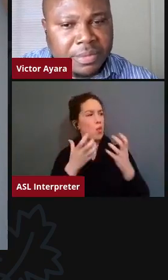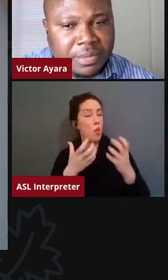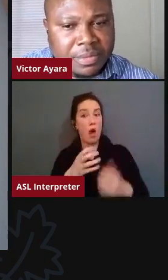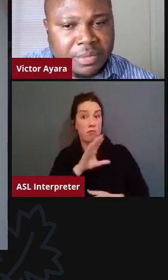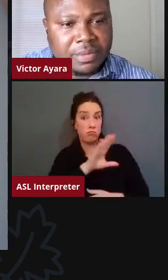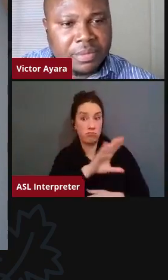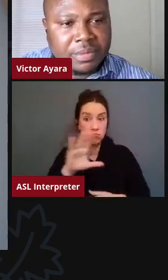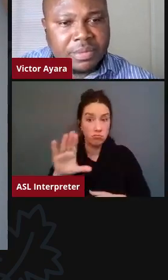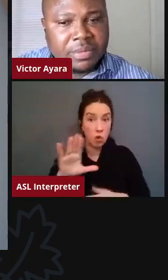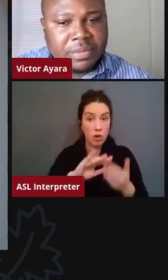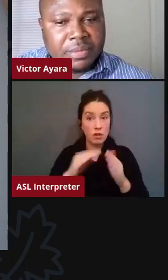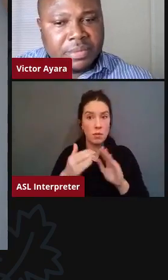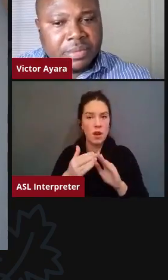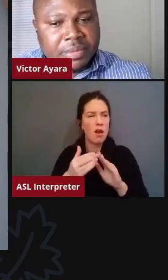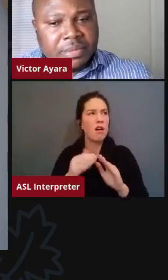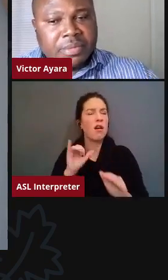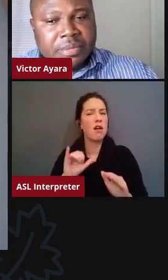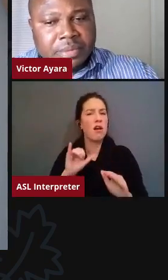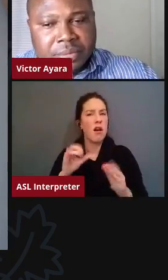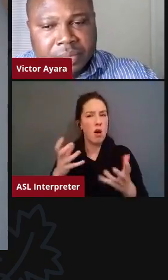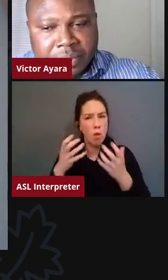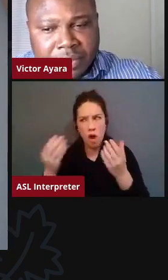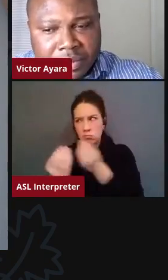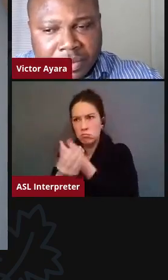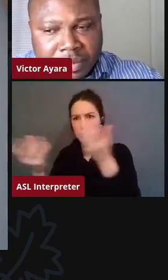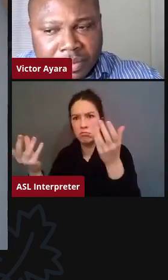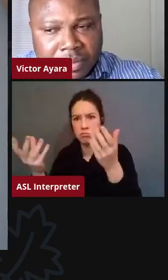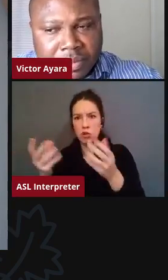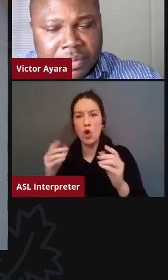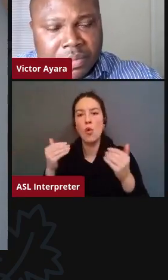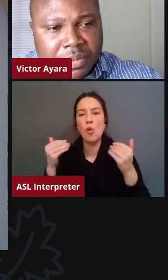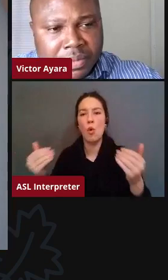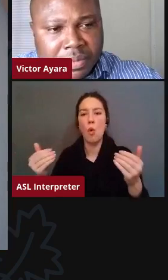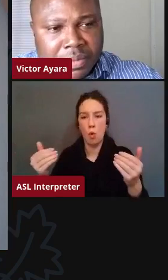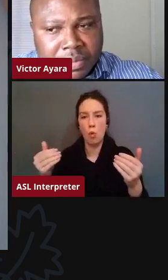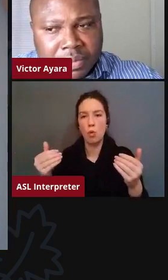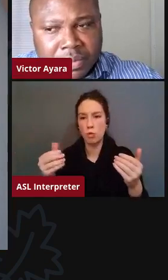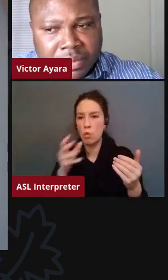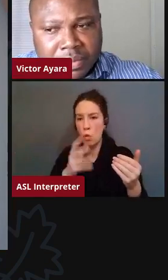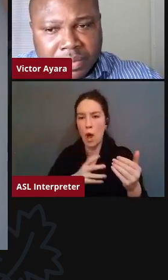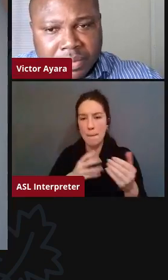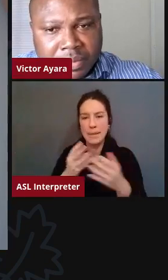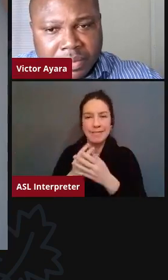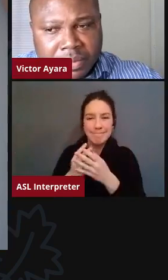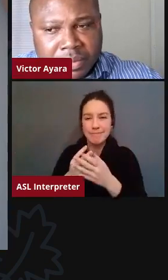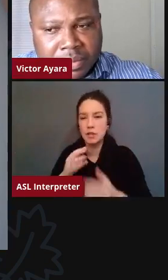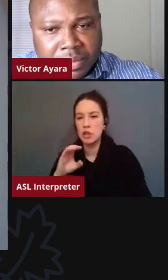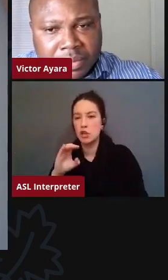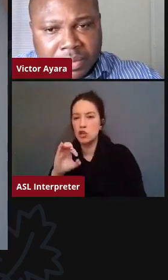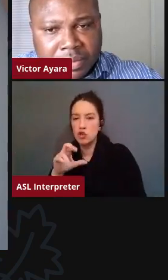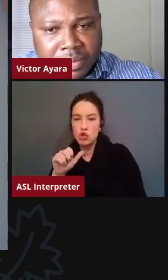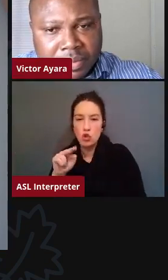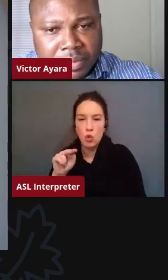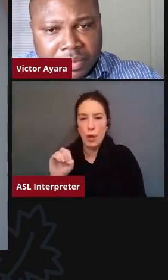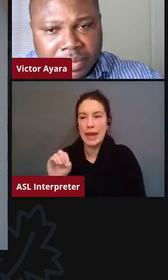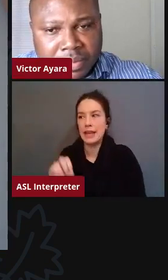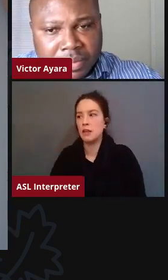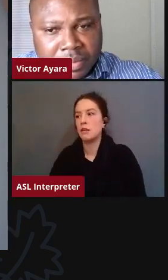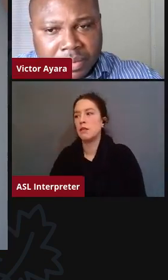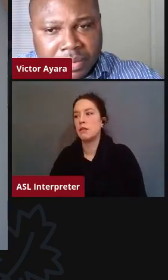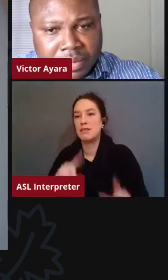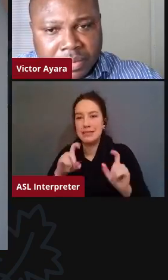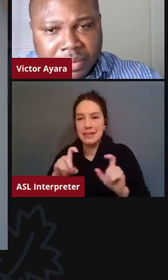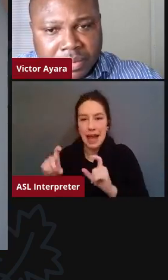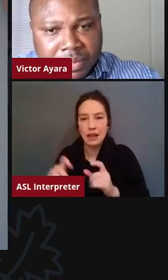get screened and get access to care, we're actually encouraging them, and I would love to partner with you to get you involved in our team to